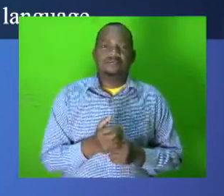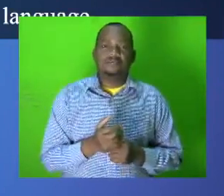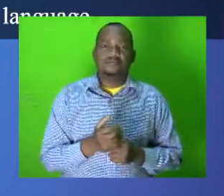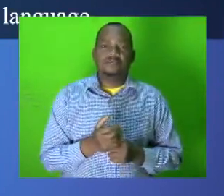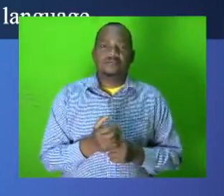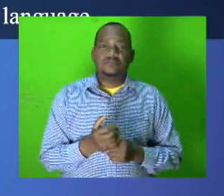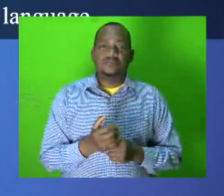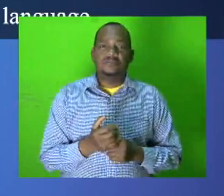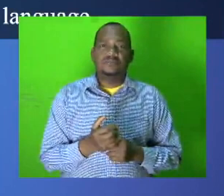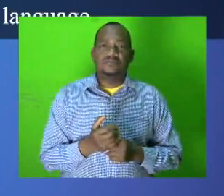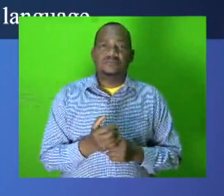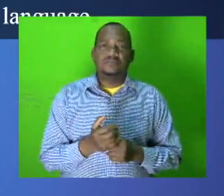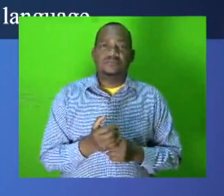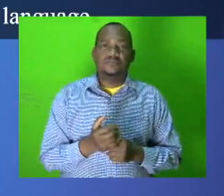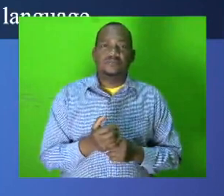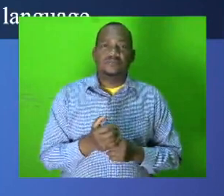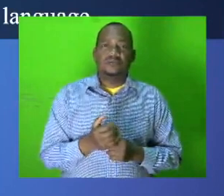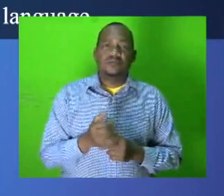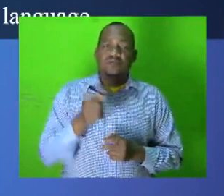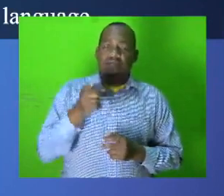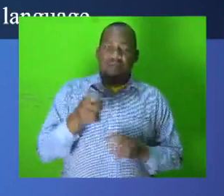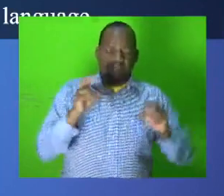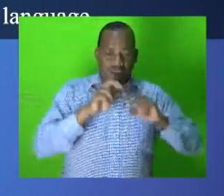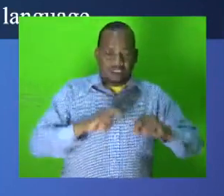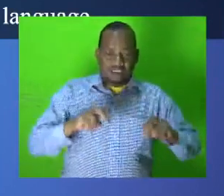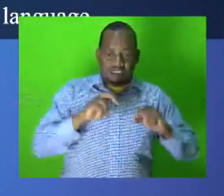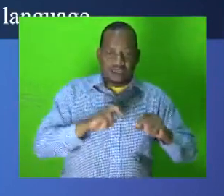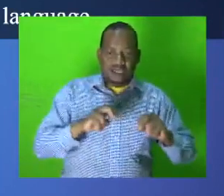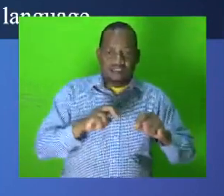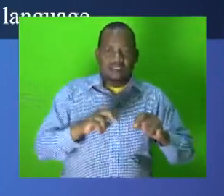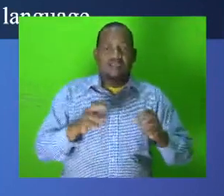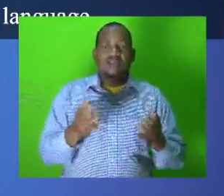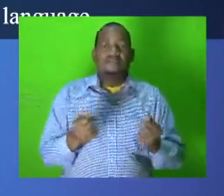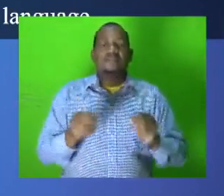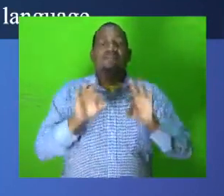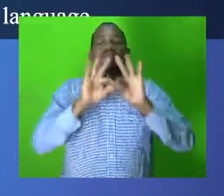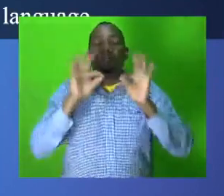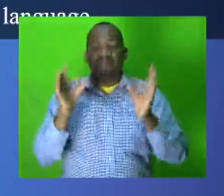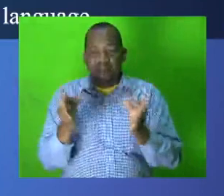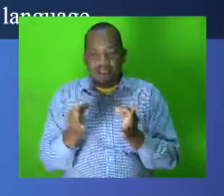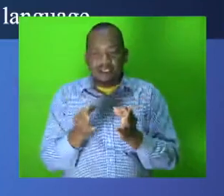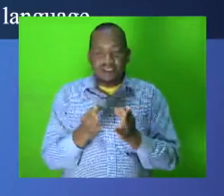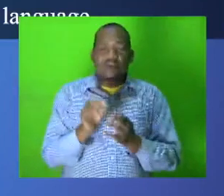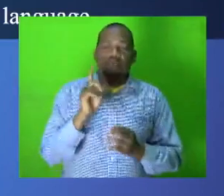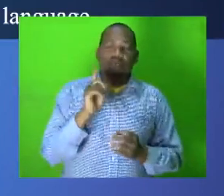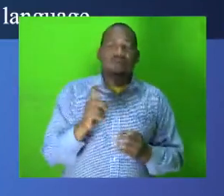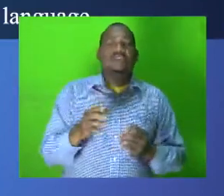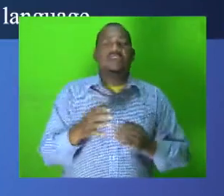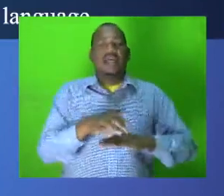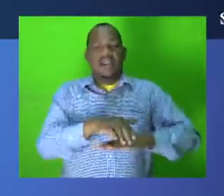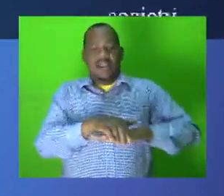even though the respondents use different language, but a researcher should be working with.